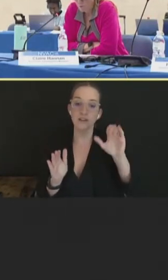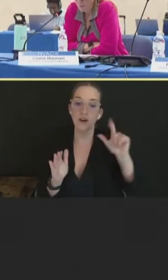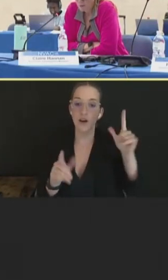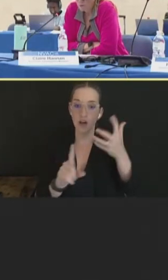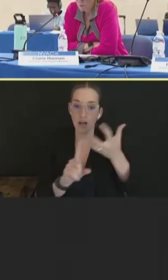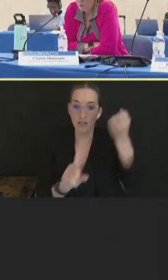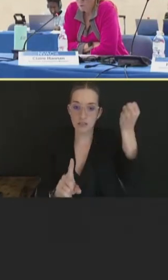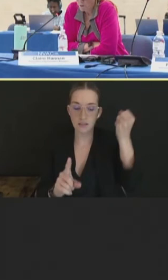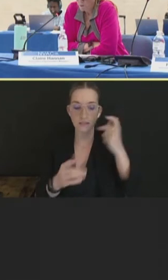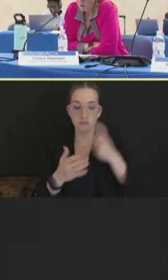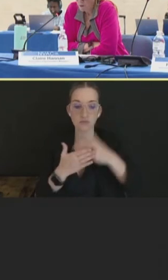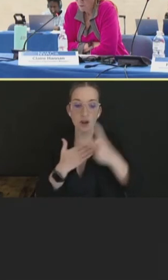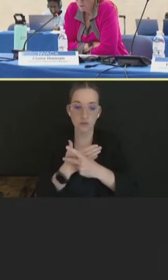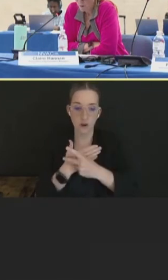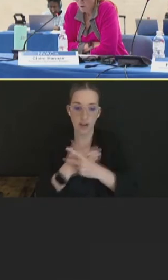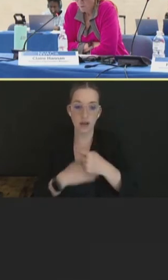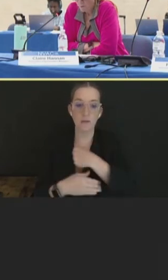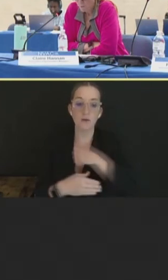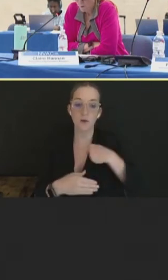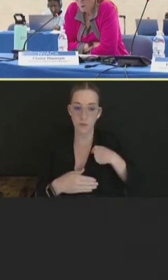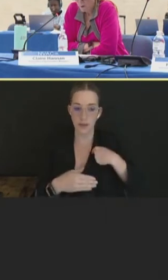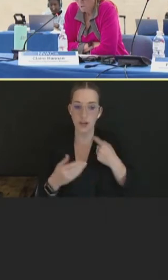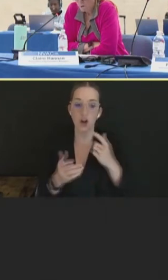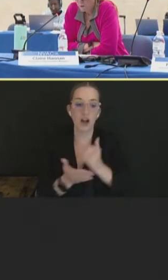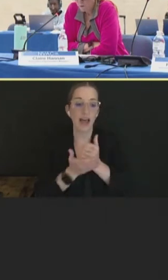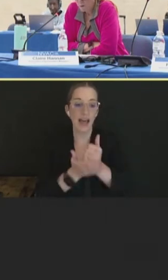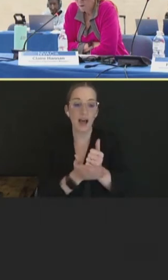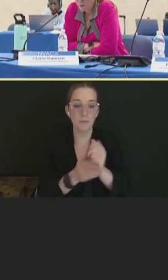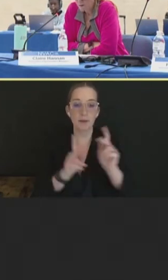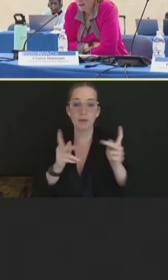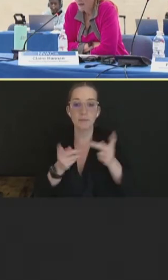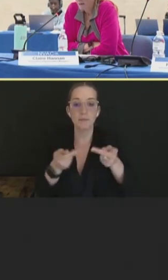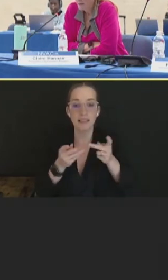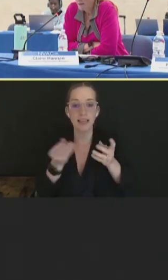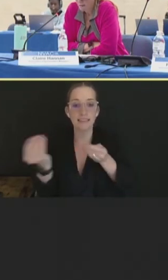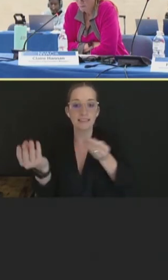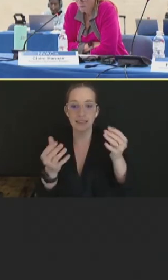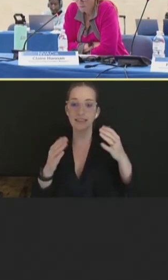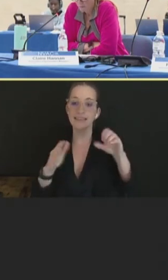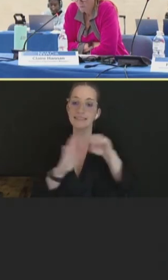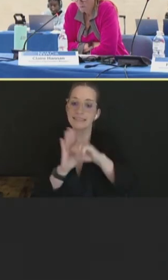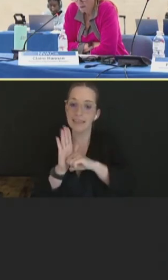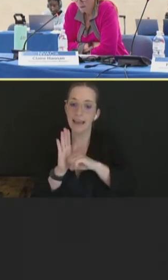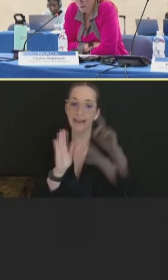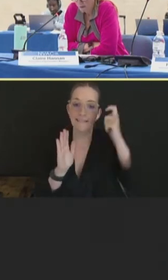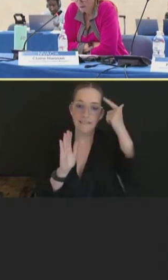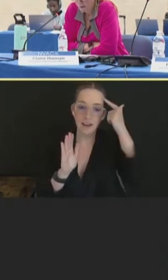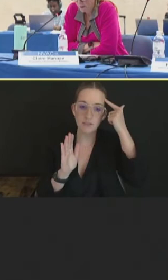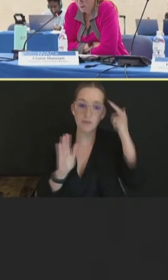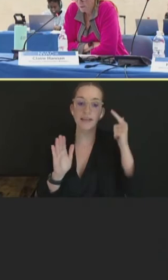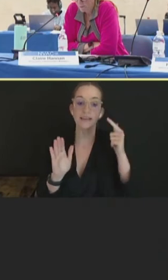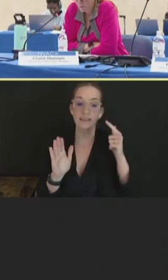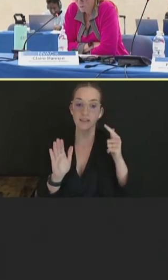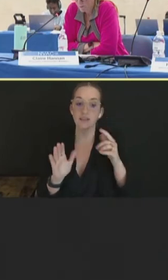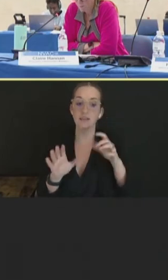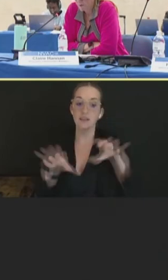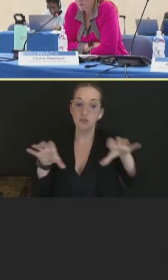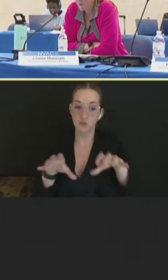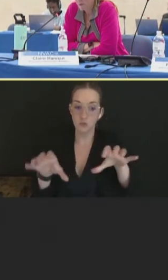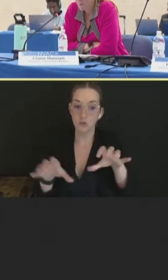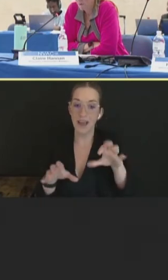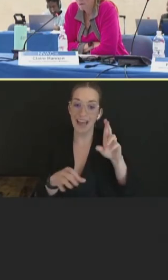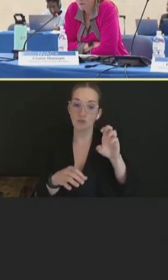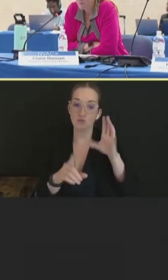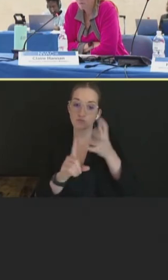do reminder recall postcards for children and especially adolescents who are due for vaccines, and just sort of